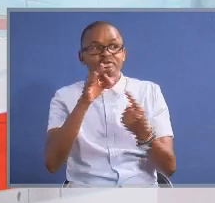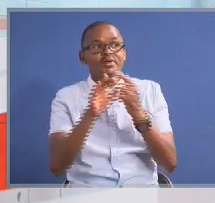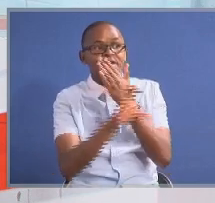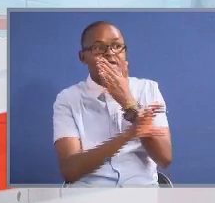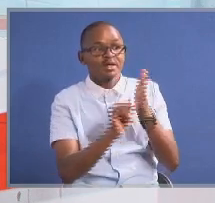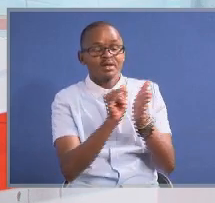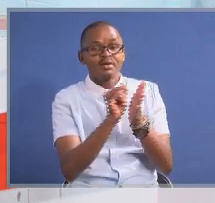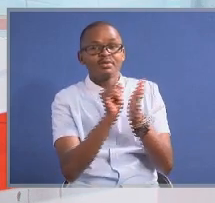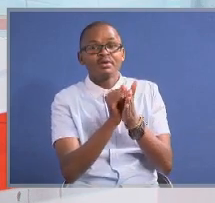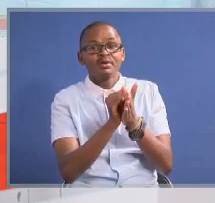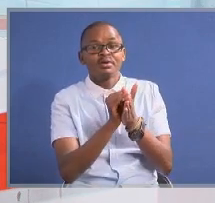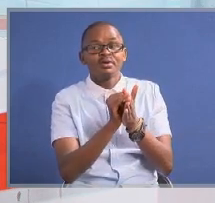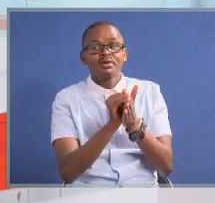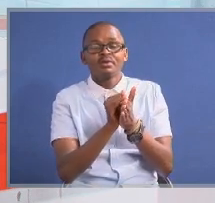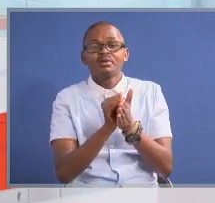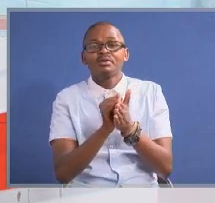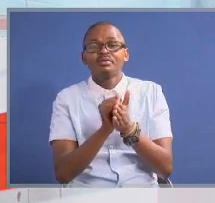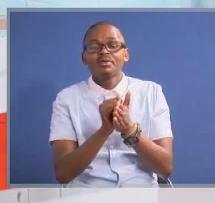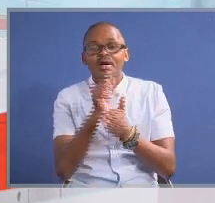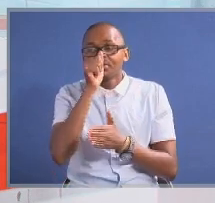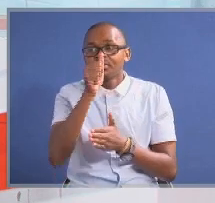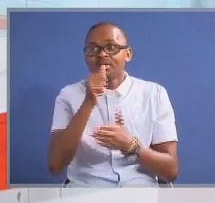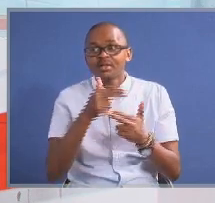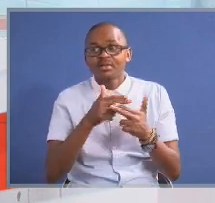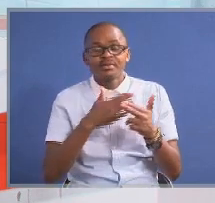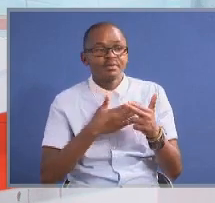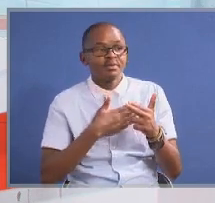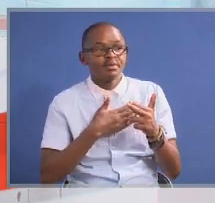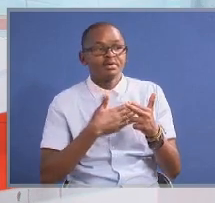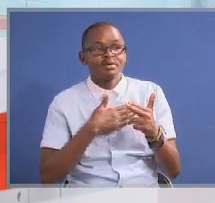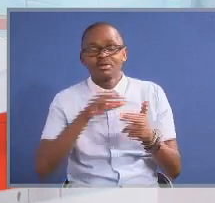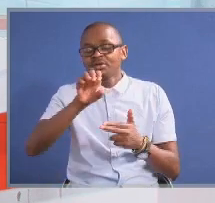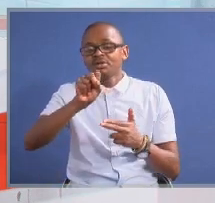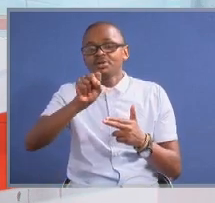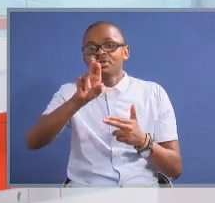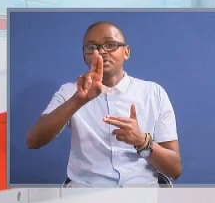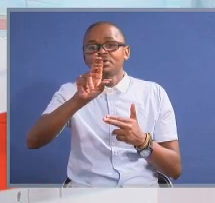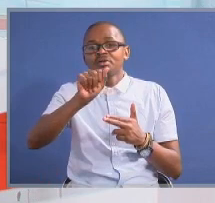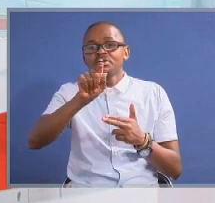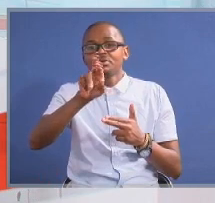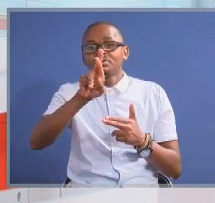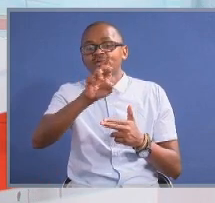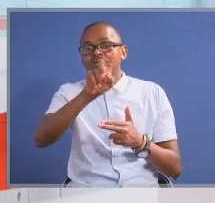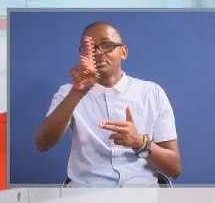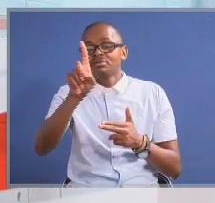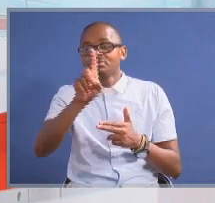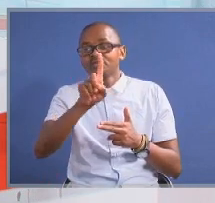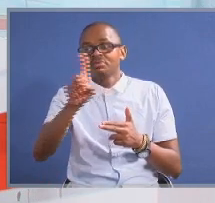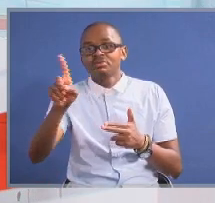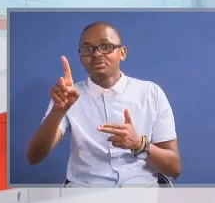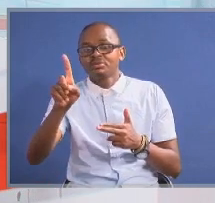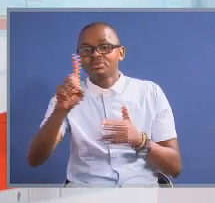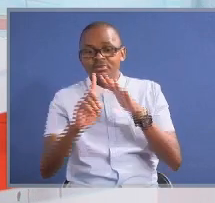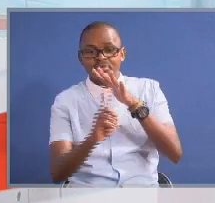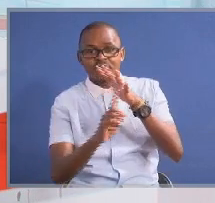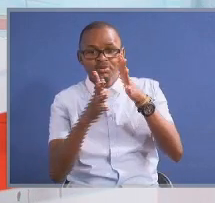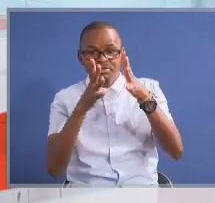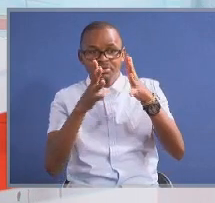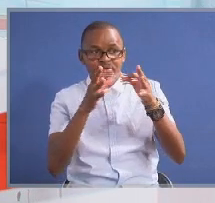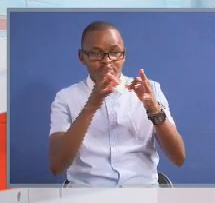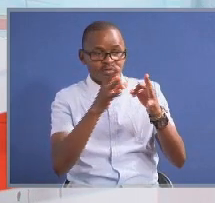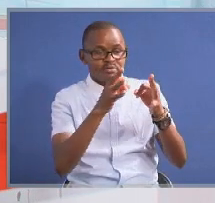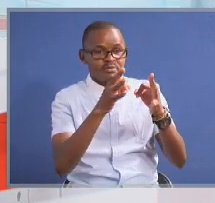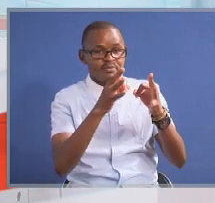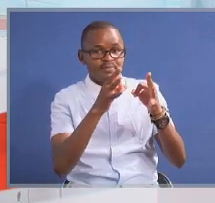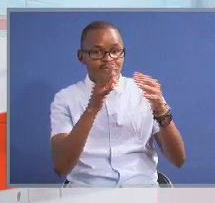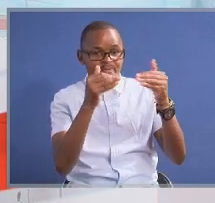country. Hi, good evening. My name is Dionisio Babo Suarez, it's just been said. I'm the Minister of Foreign Affairs of